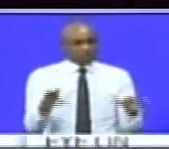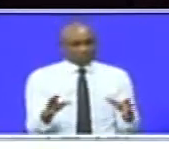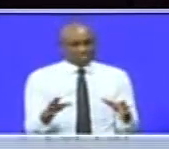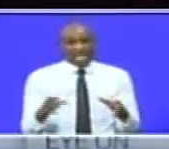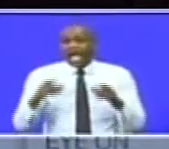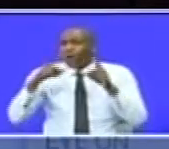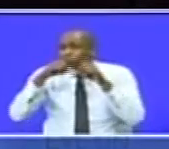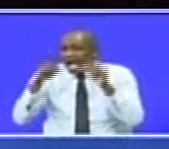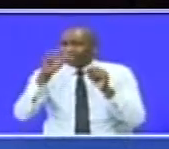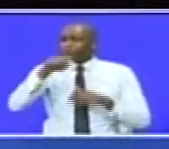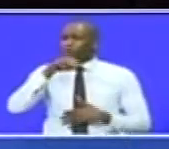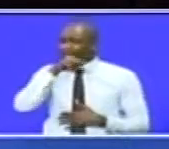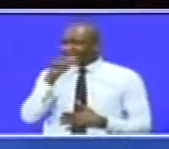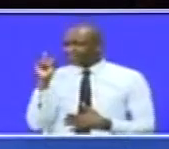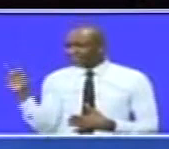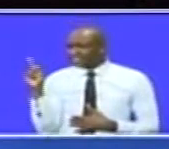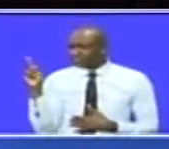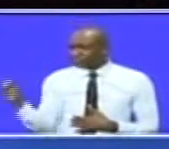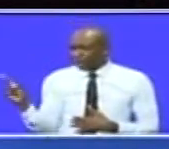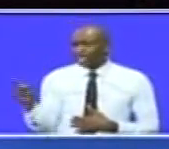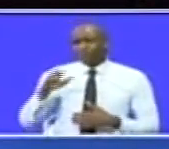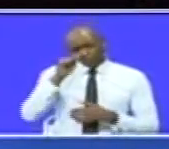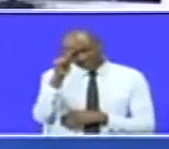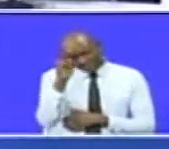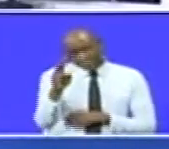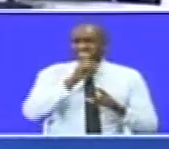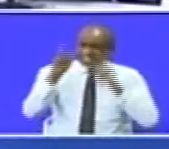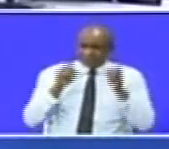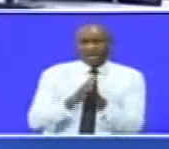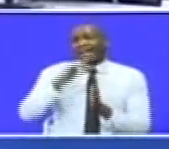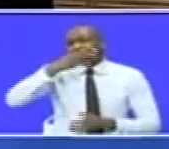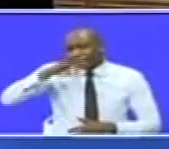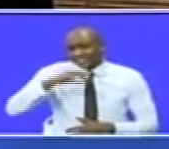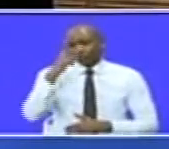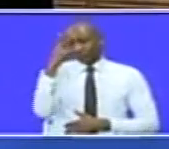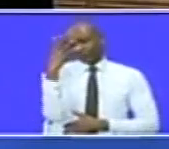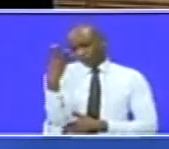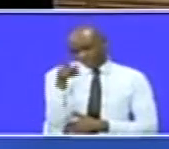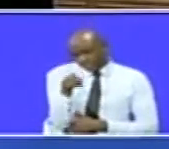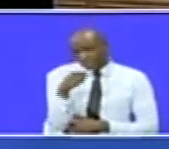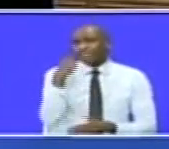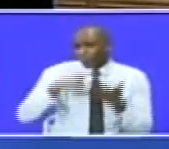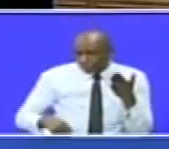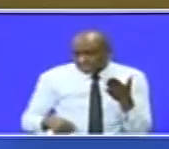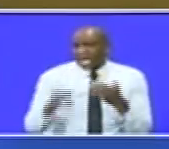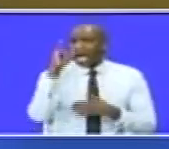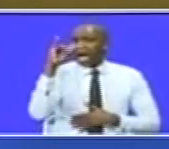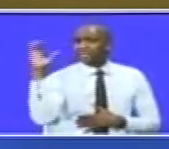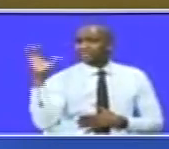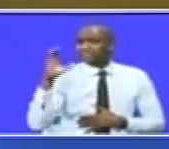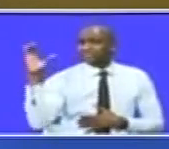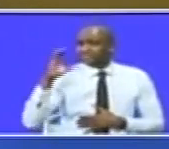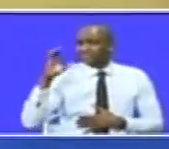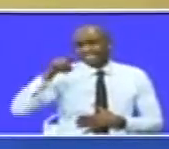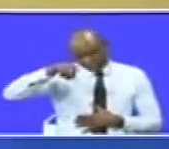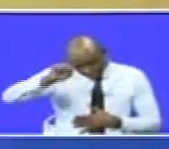statement by CORD leader Raila Odinga on a televised interview at France 24, alluding that the International Criminal